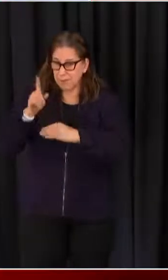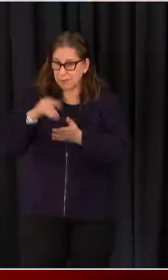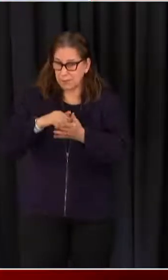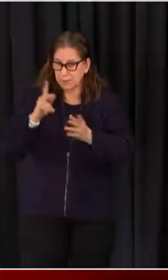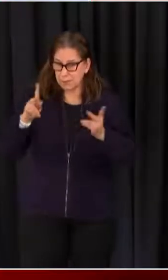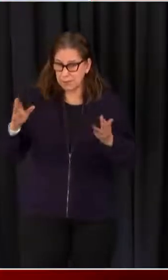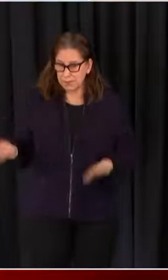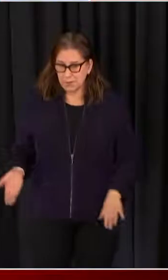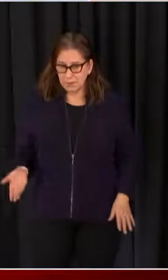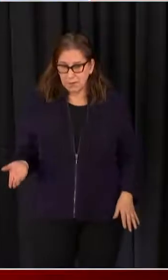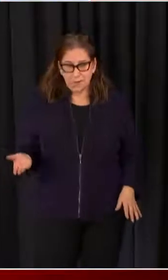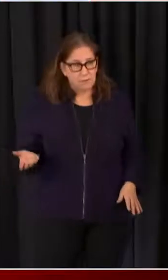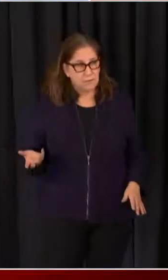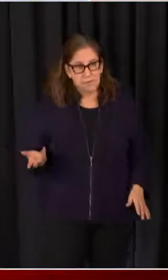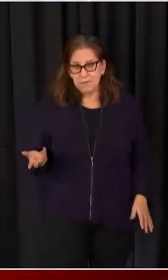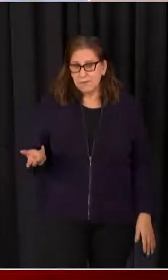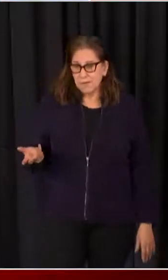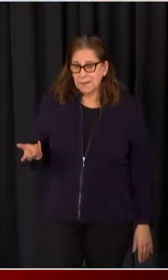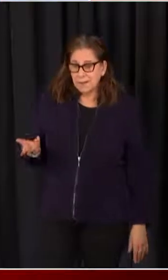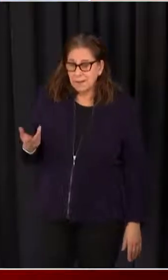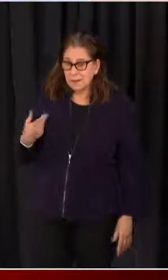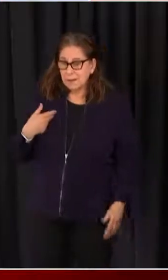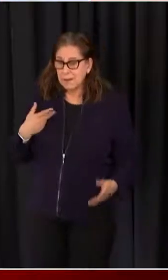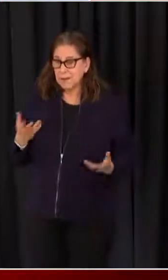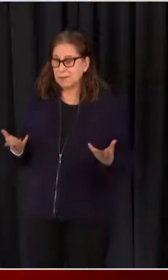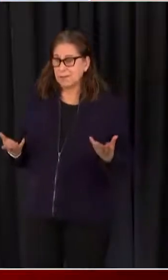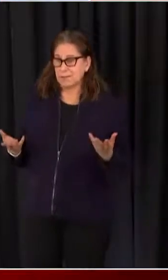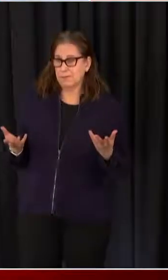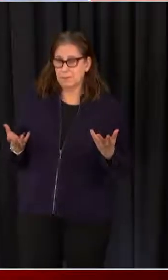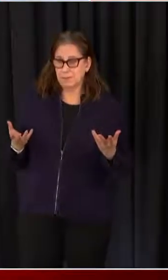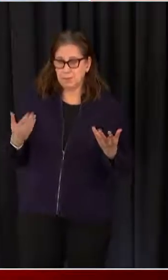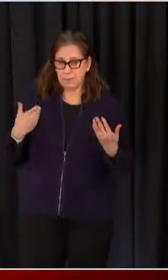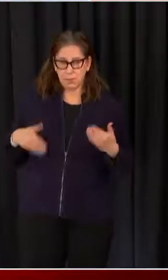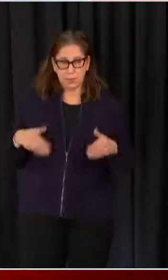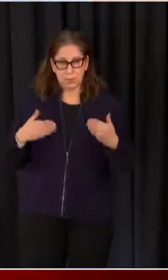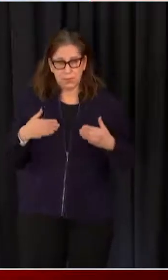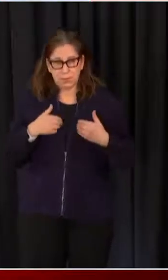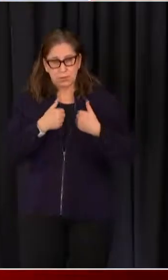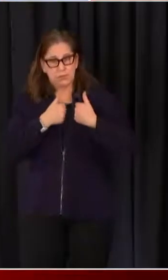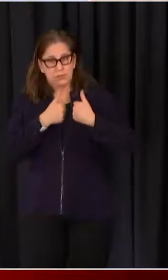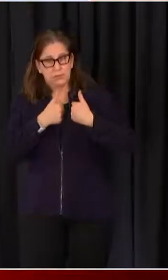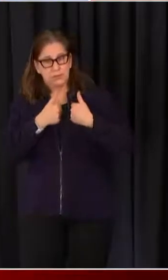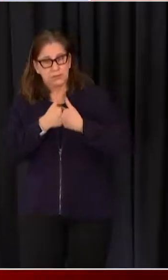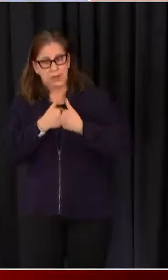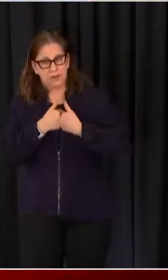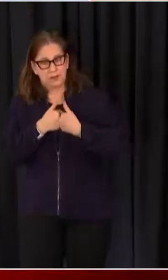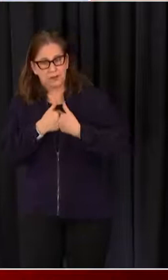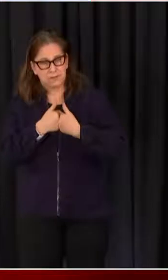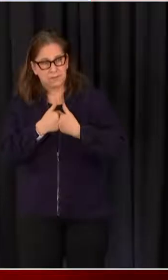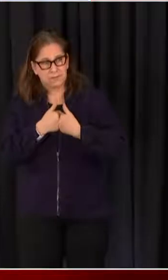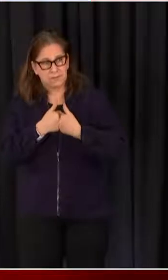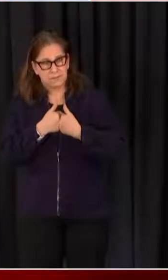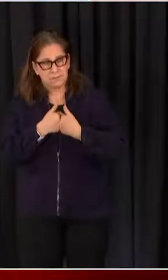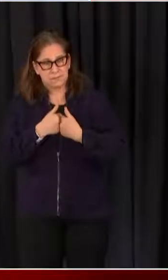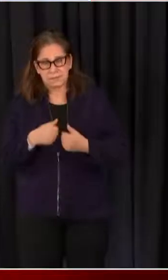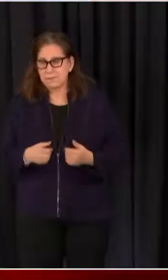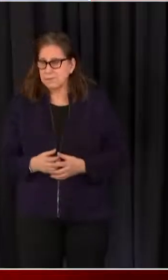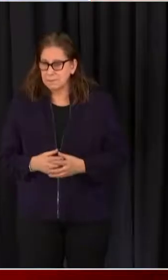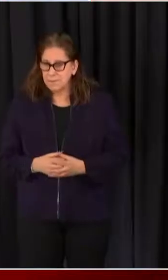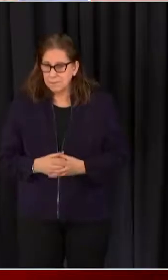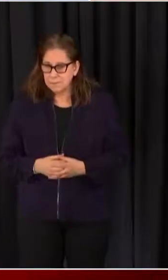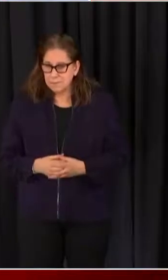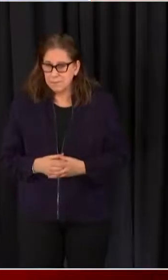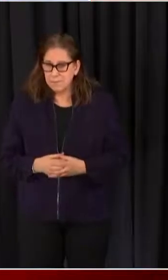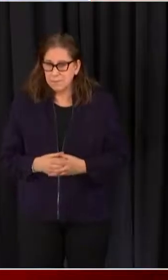November. And all of us thought, we thought he was kind of right, that probably wasn't going to happen to us. That, you